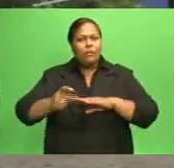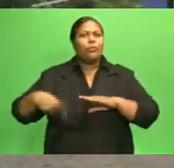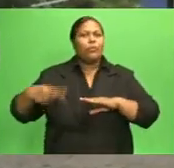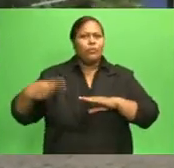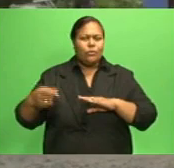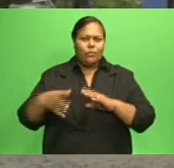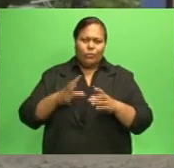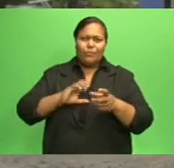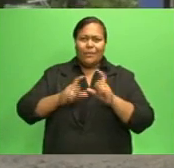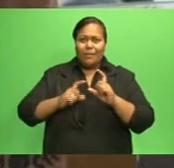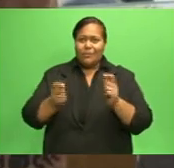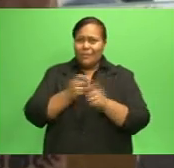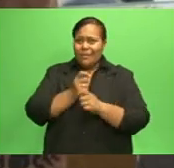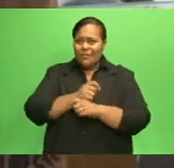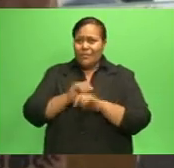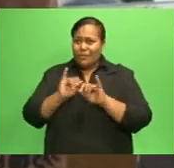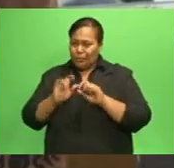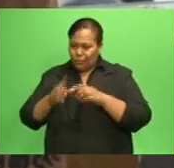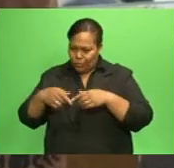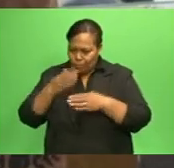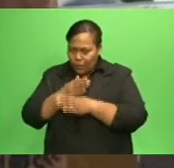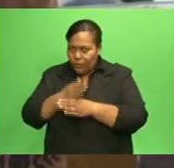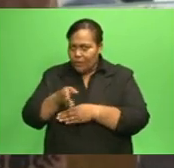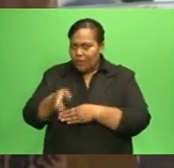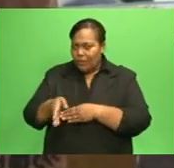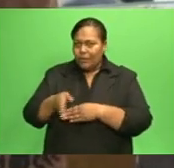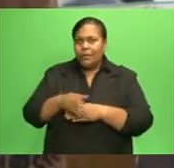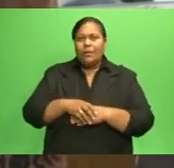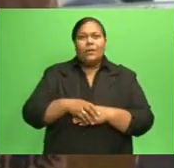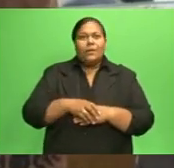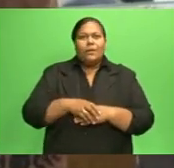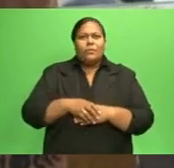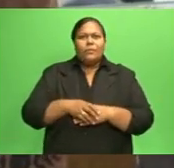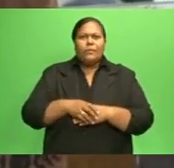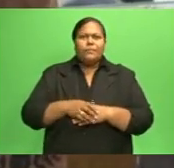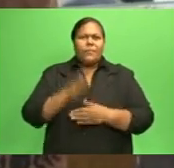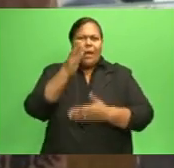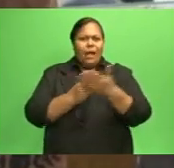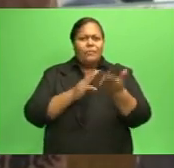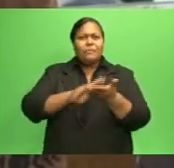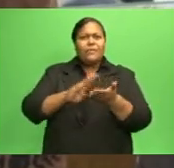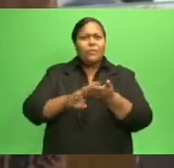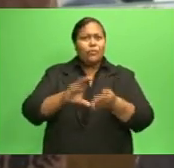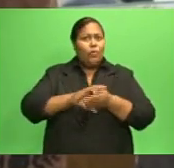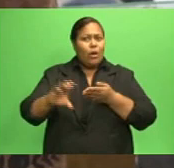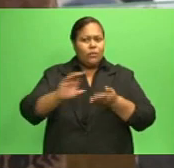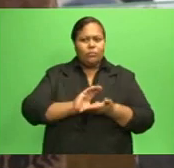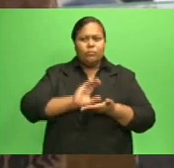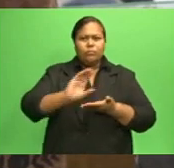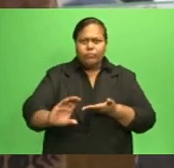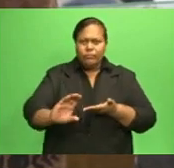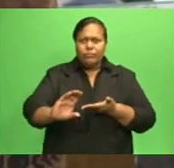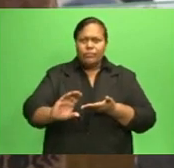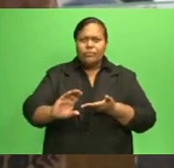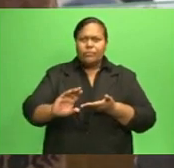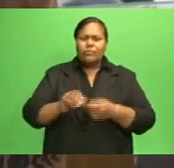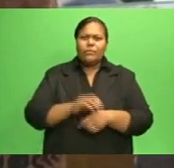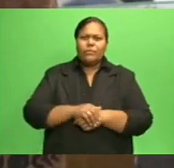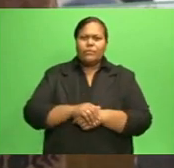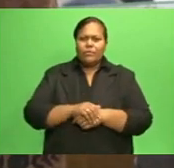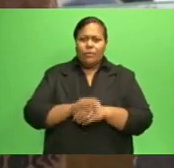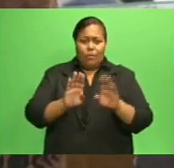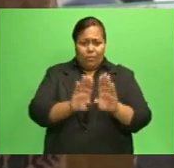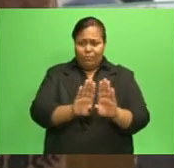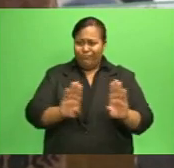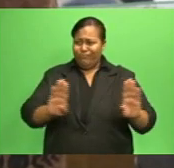impact. An investment of roughly $500,000 and spanning a length of 212